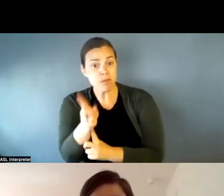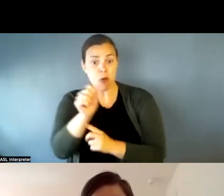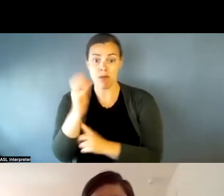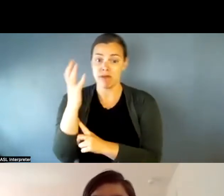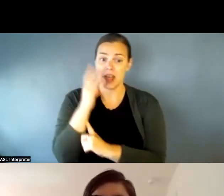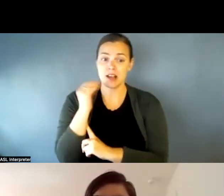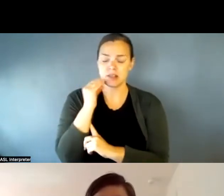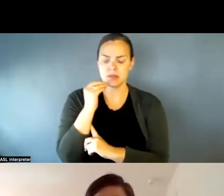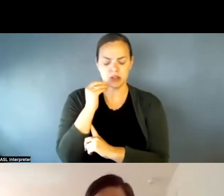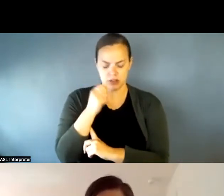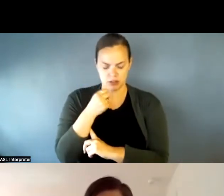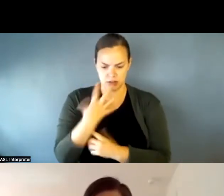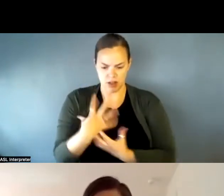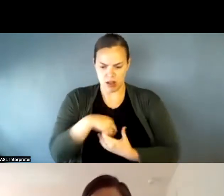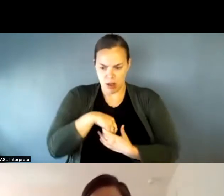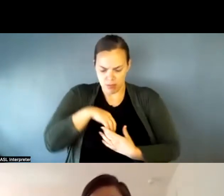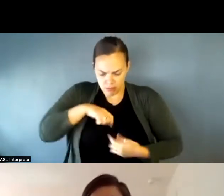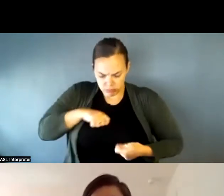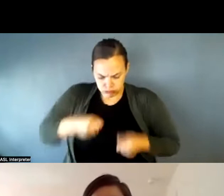really transformative, and